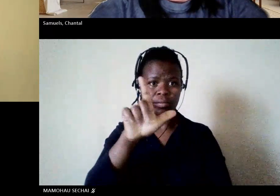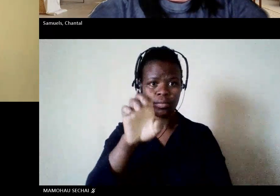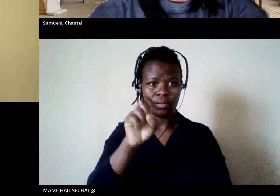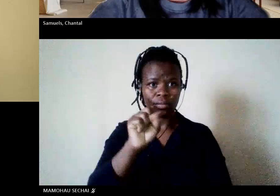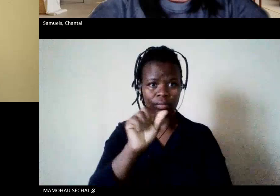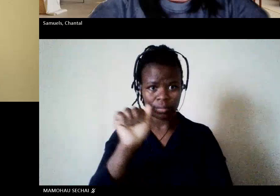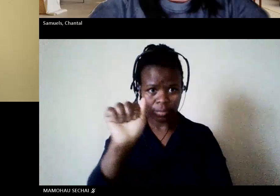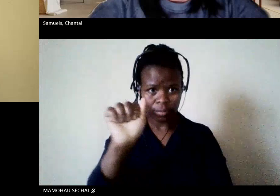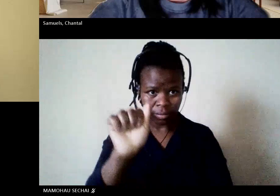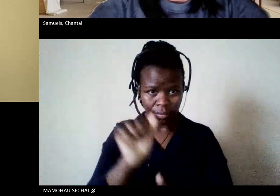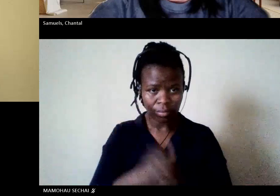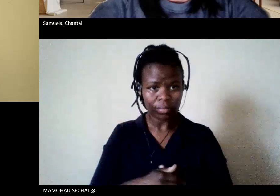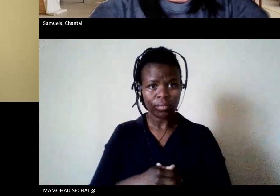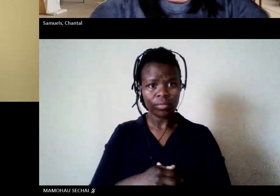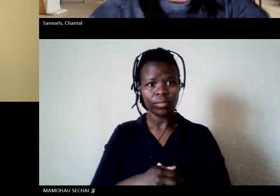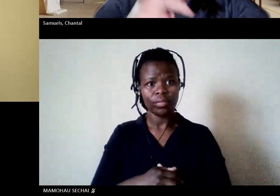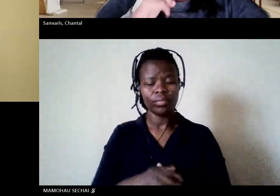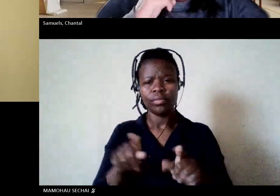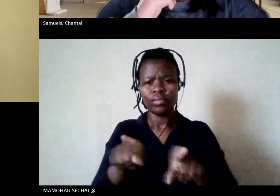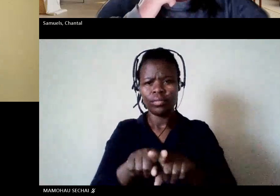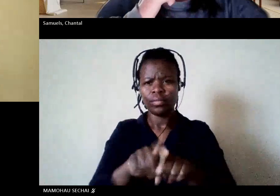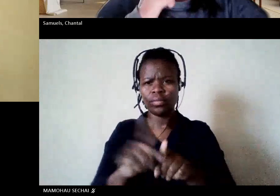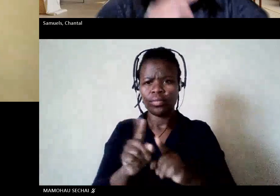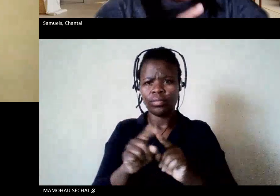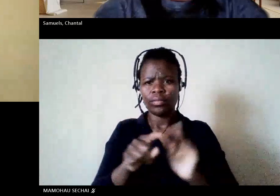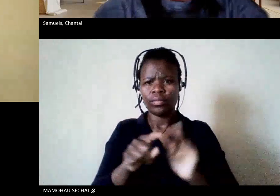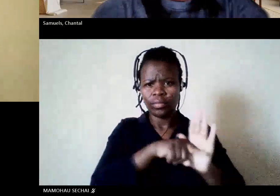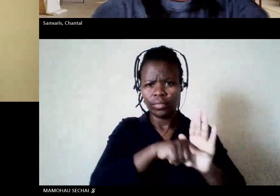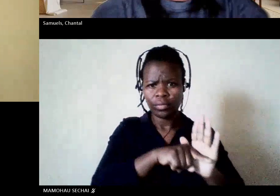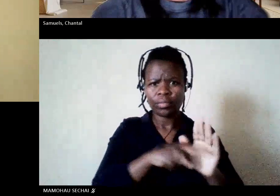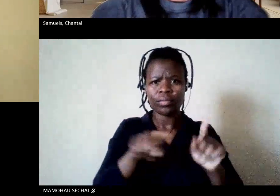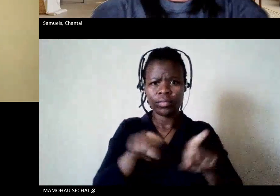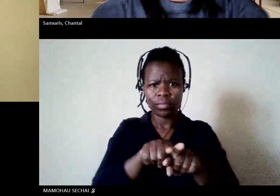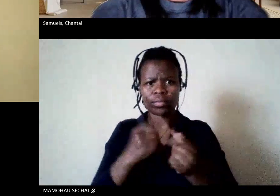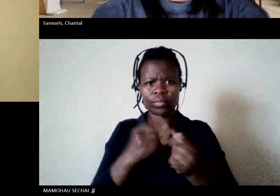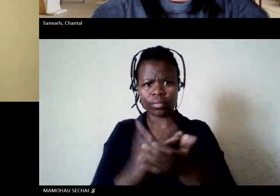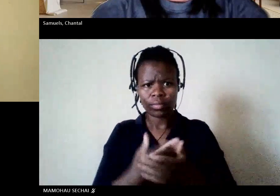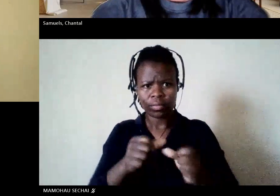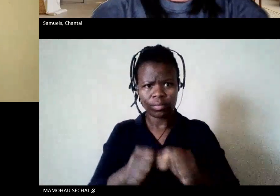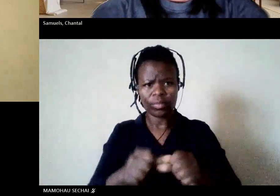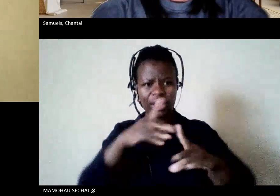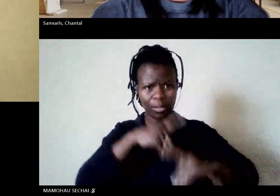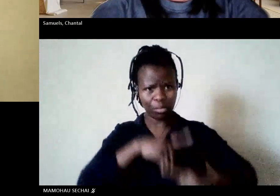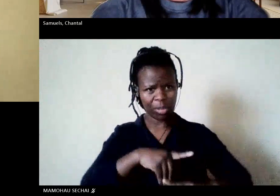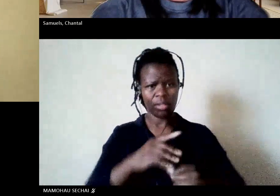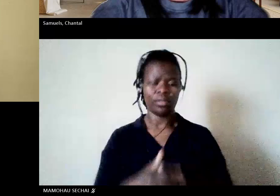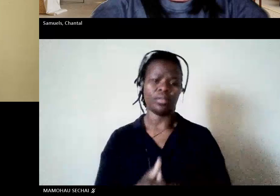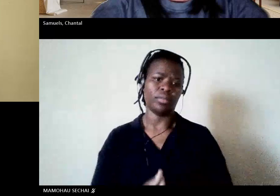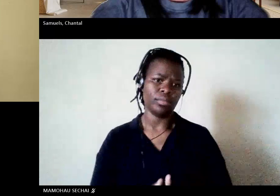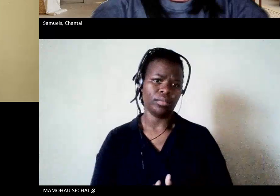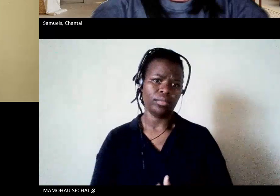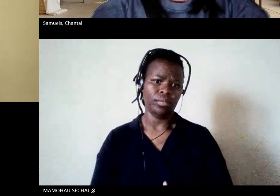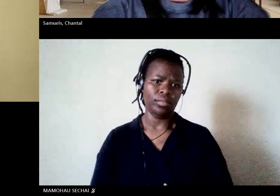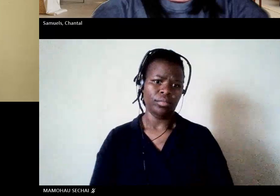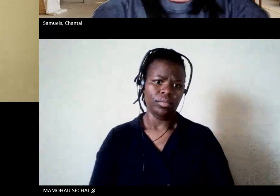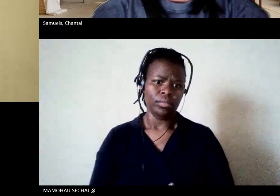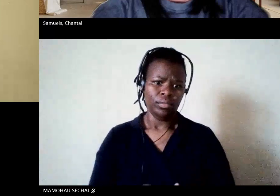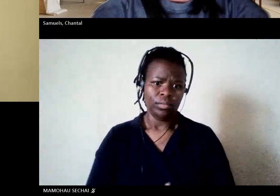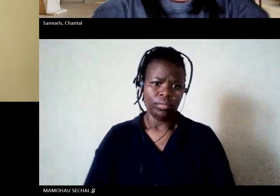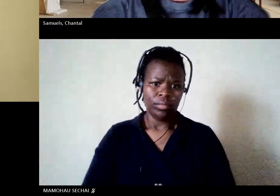dignity and led him to a state of depression. There we go. It didn't only affect him, it also affected us as a